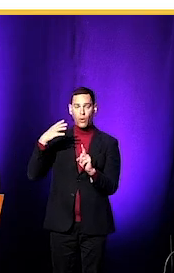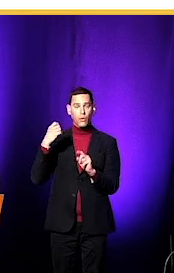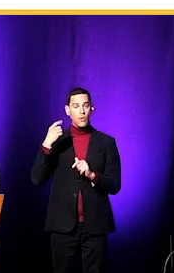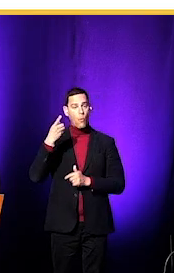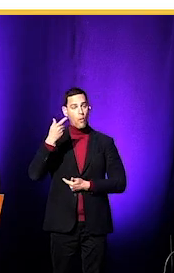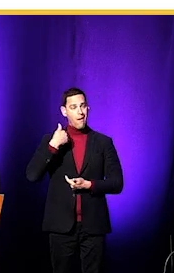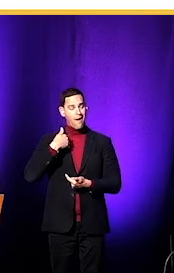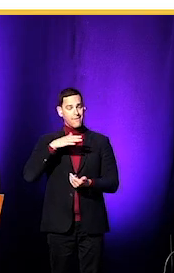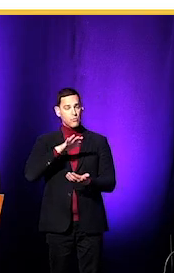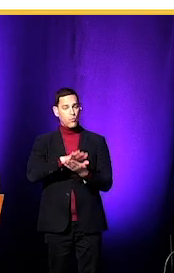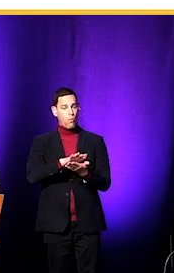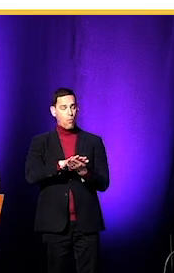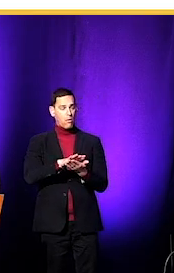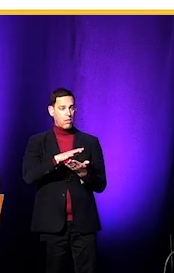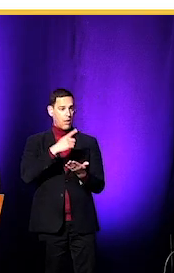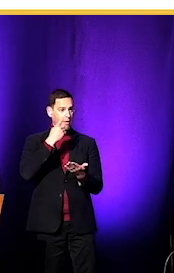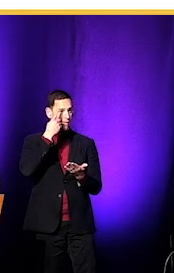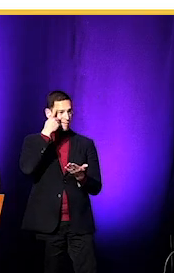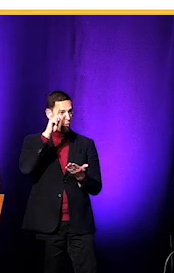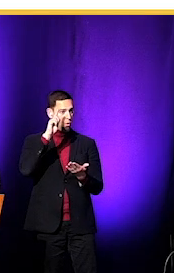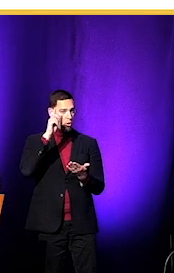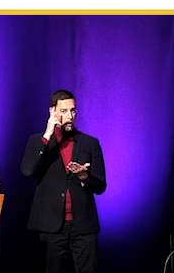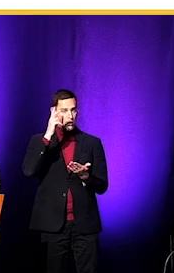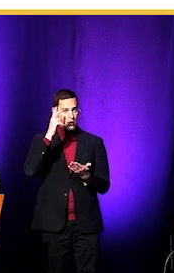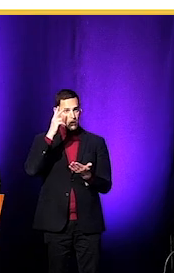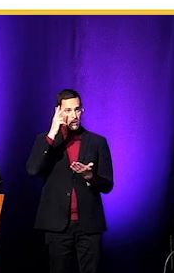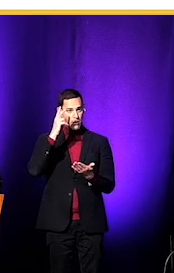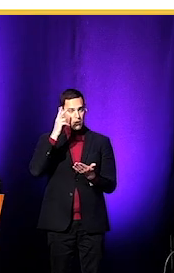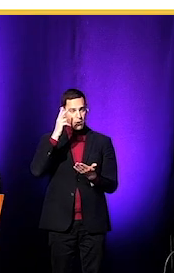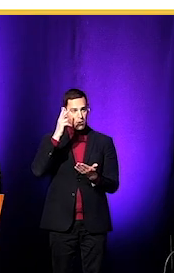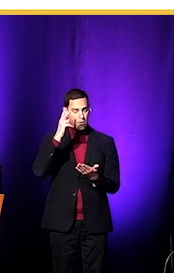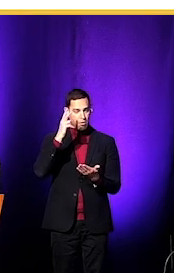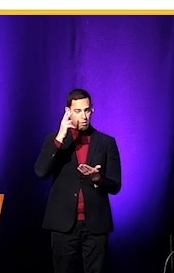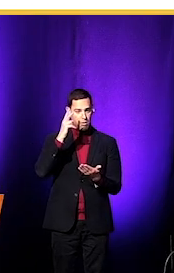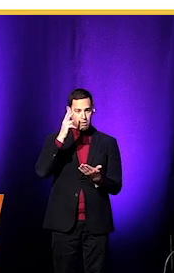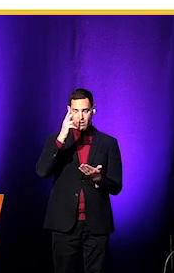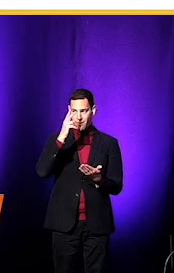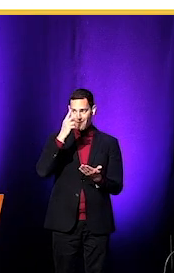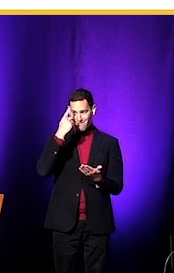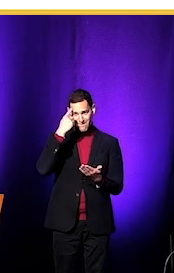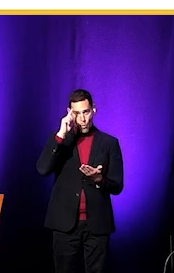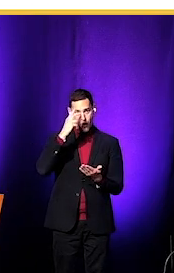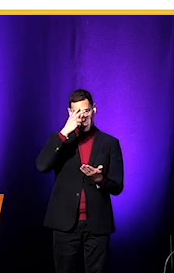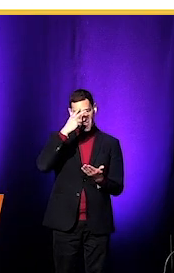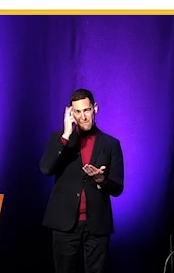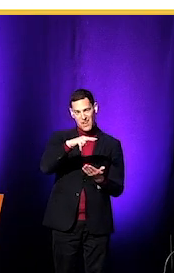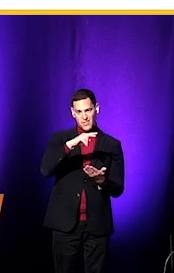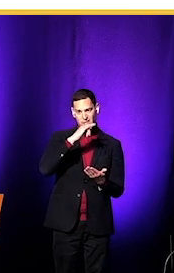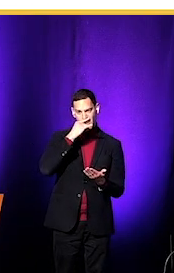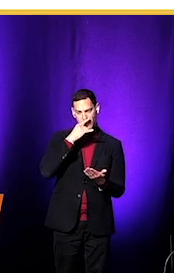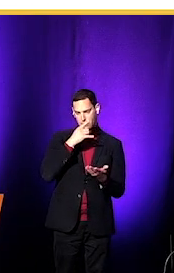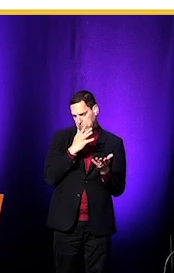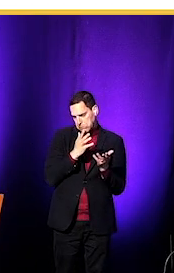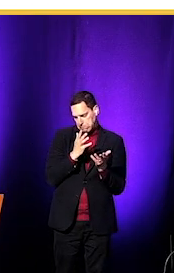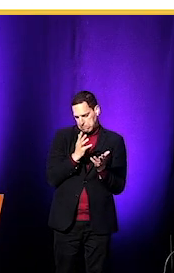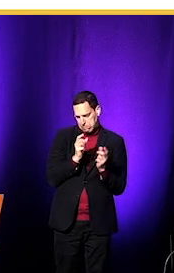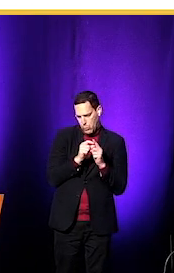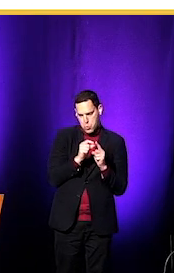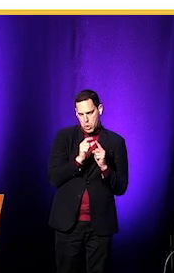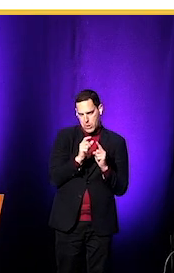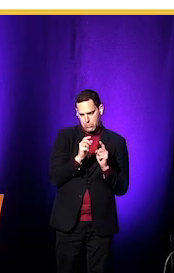the Mexican, now these are all US born, but nevertheless, for the Mexican kids and the Native American